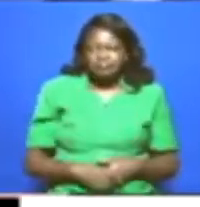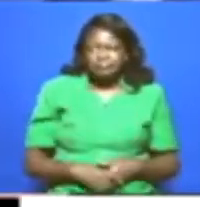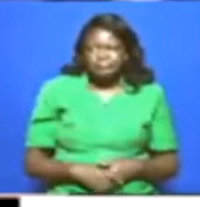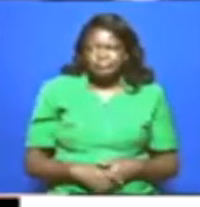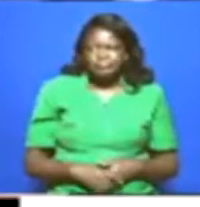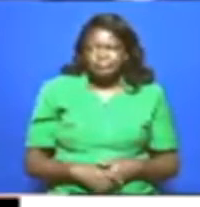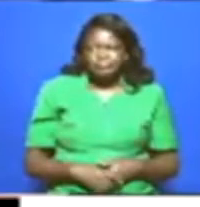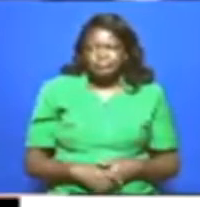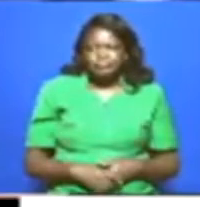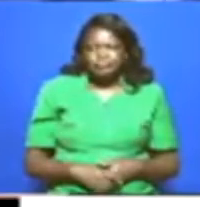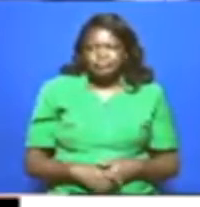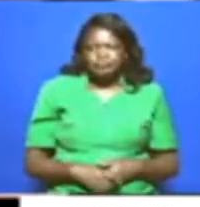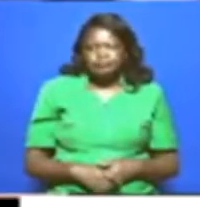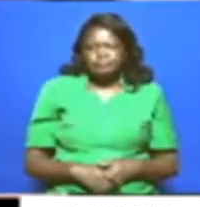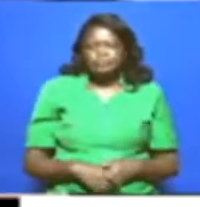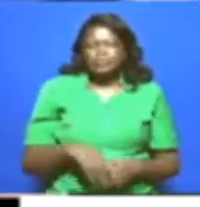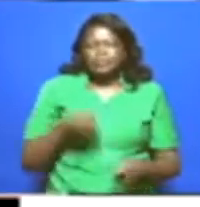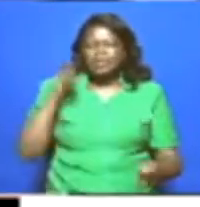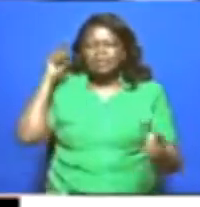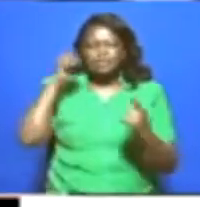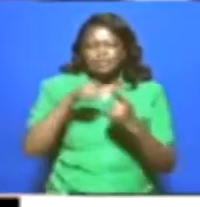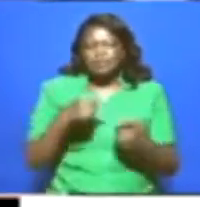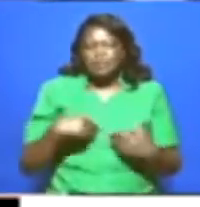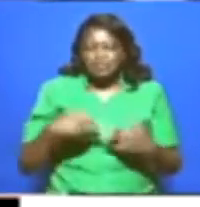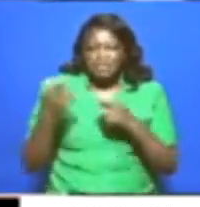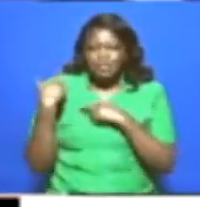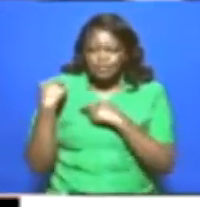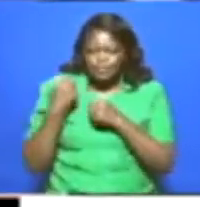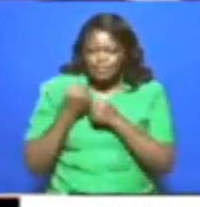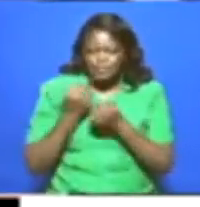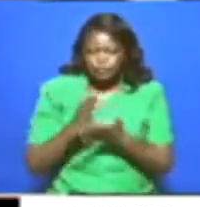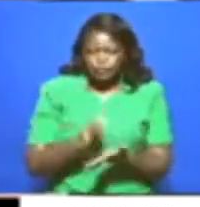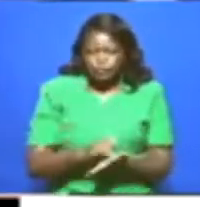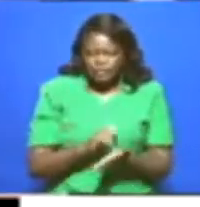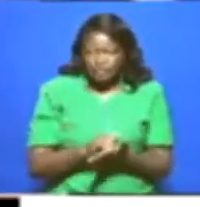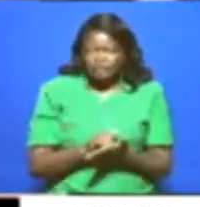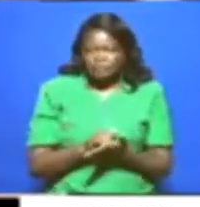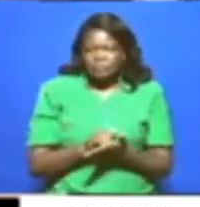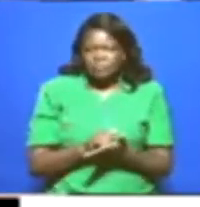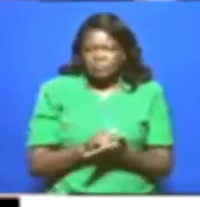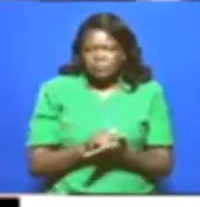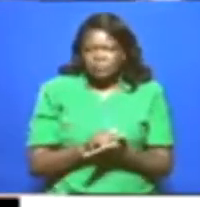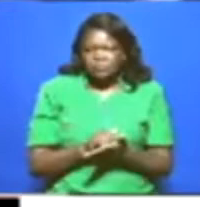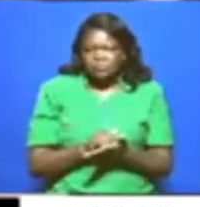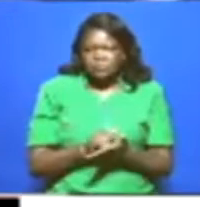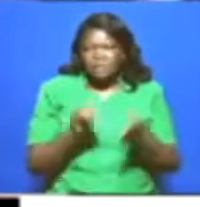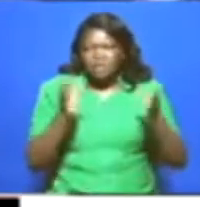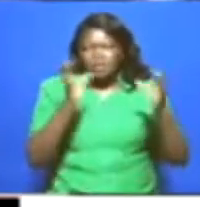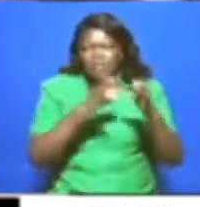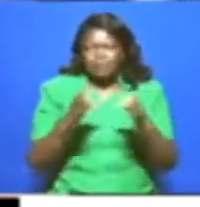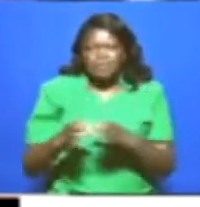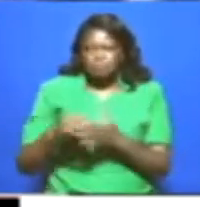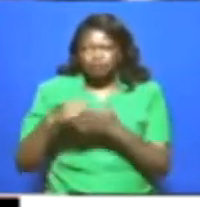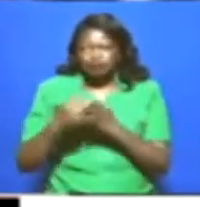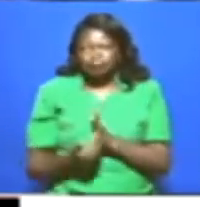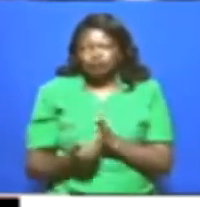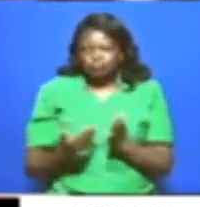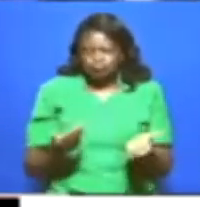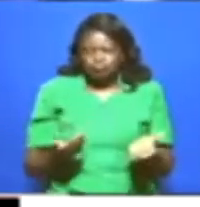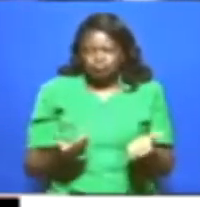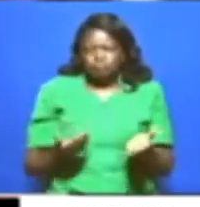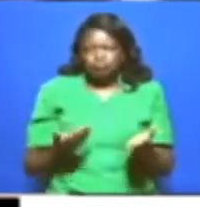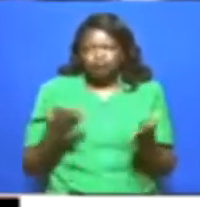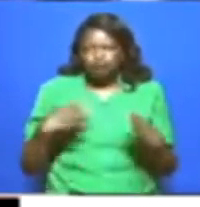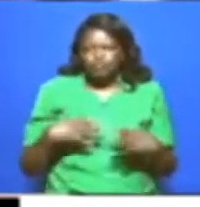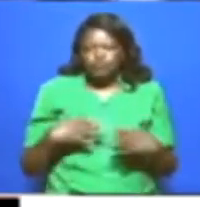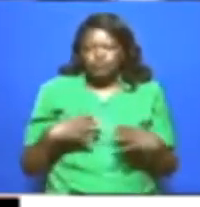Azimio as a coalition has a responsibility of making sure that the party ticket, or rather the flag bearer of the